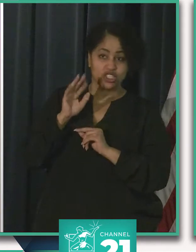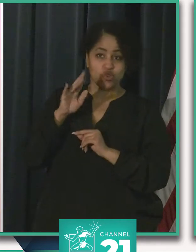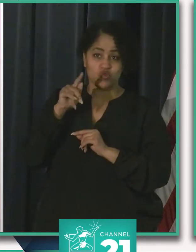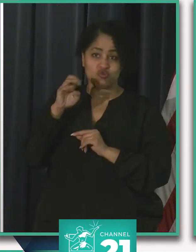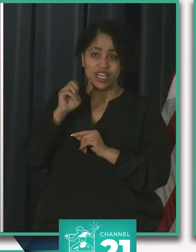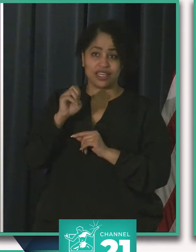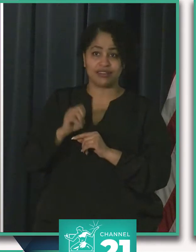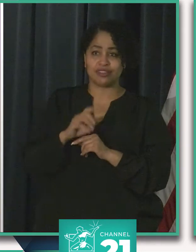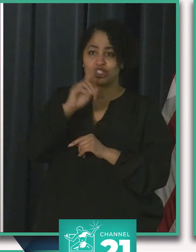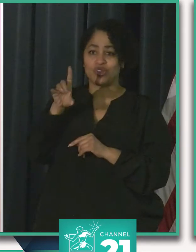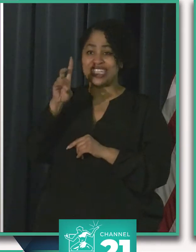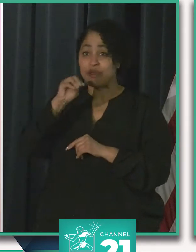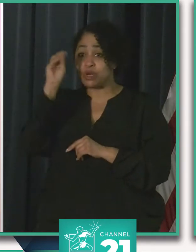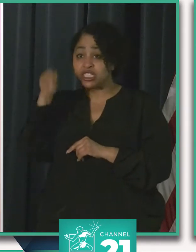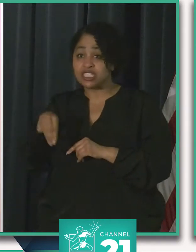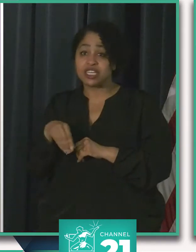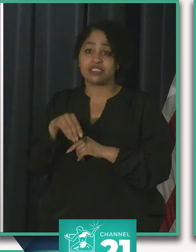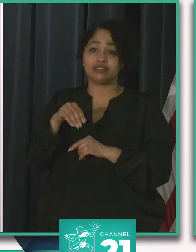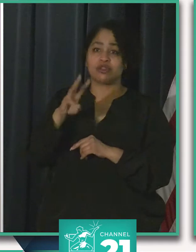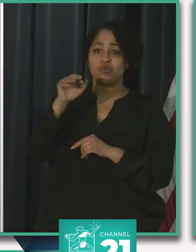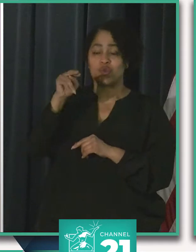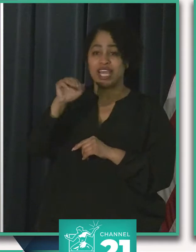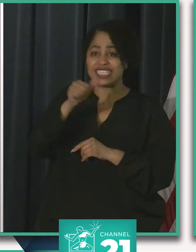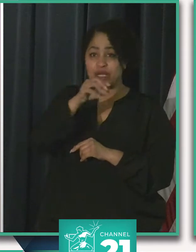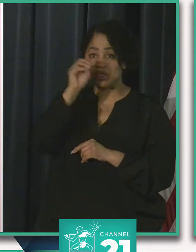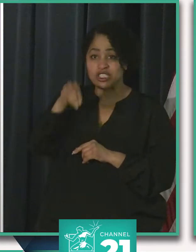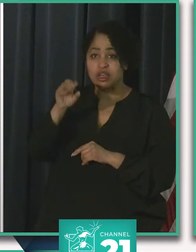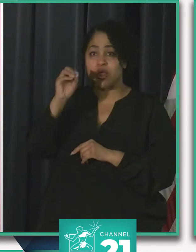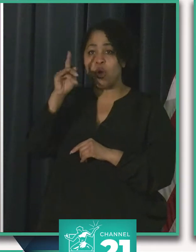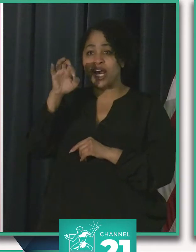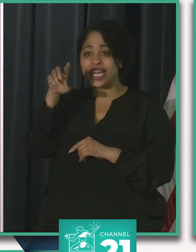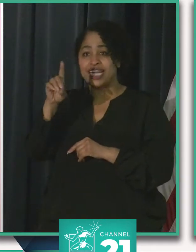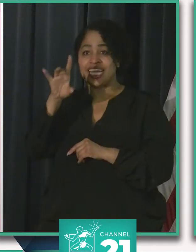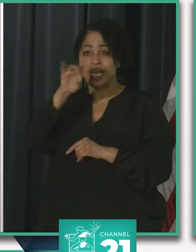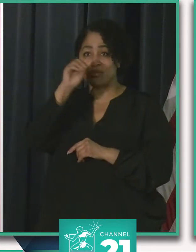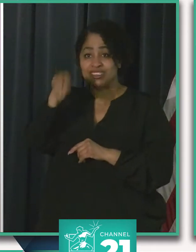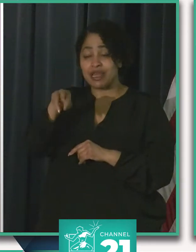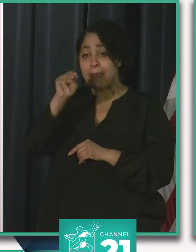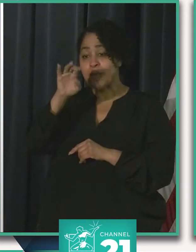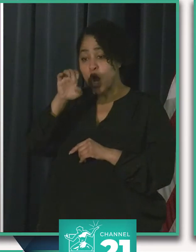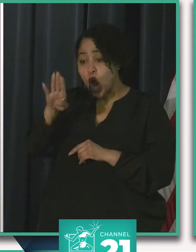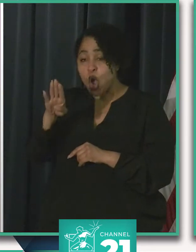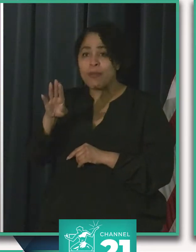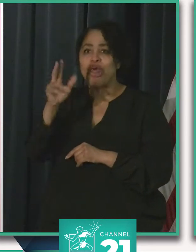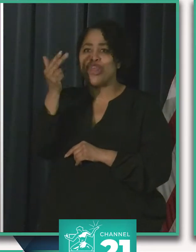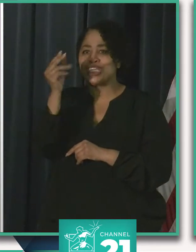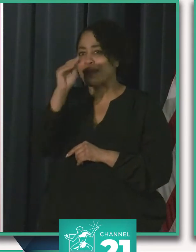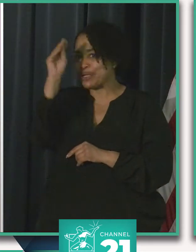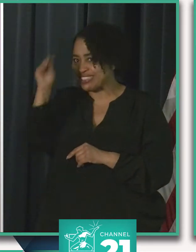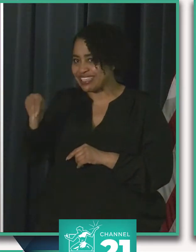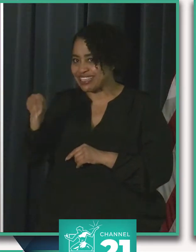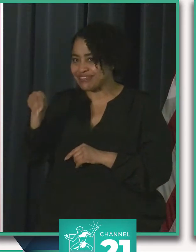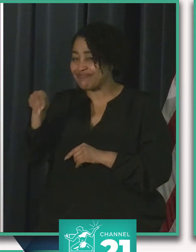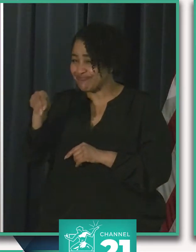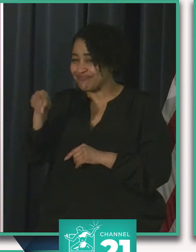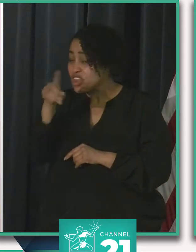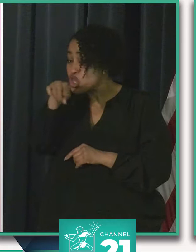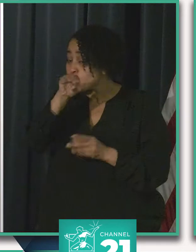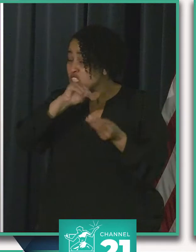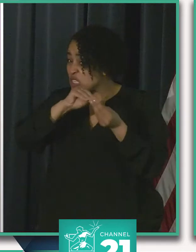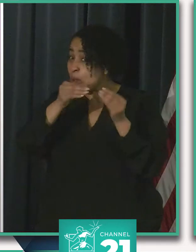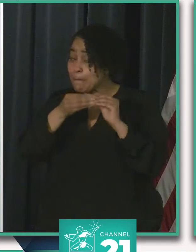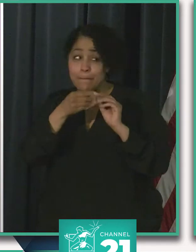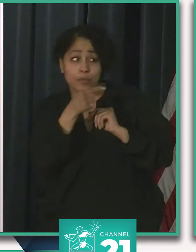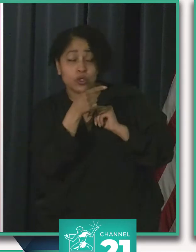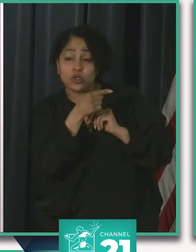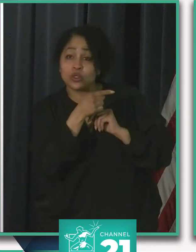7%, suburban Wayne's at 10%, Oakland's at 8%, Macomb's at 13%. Those numbers